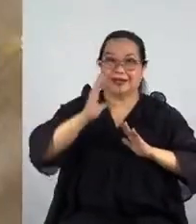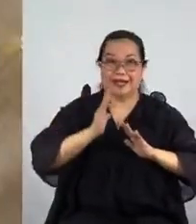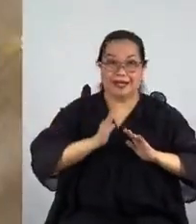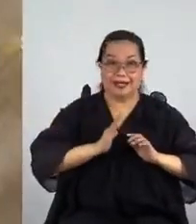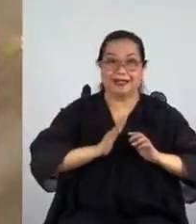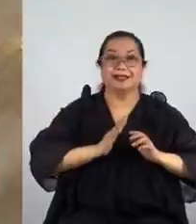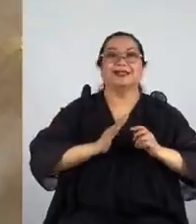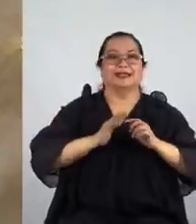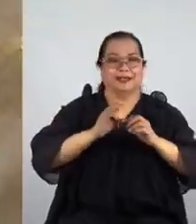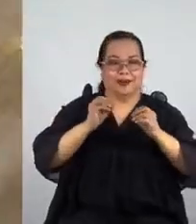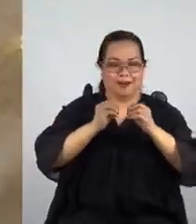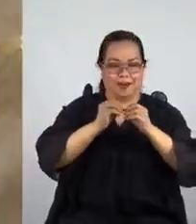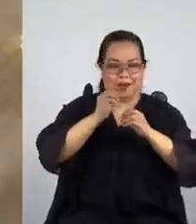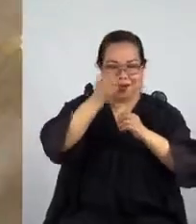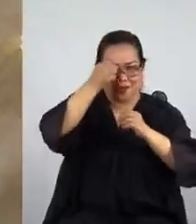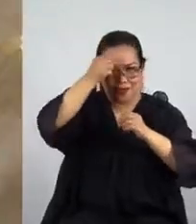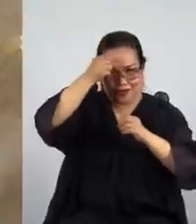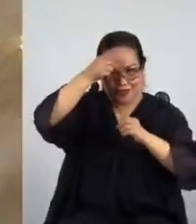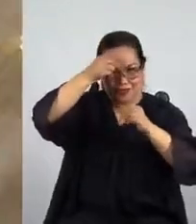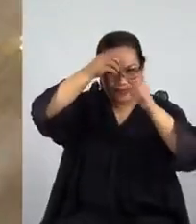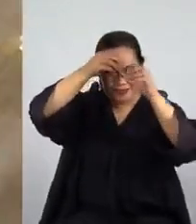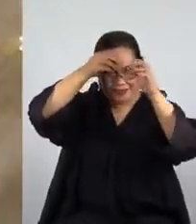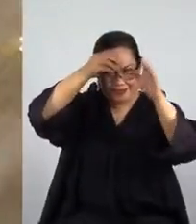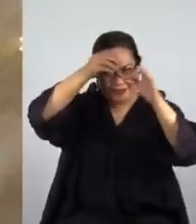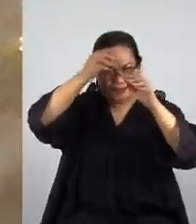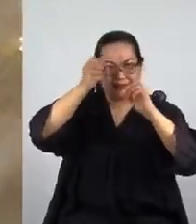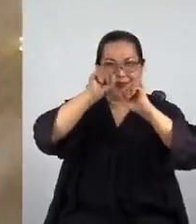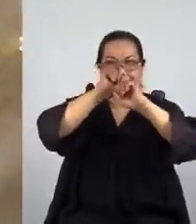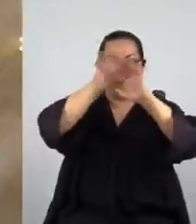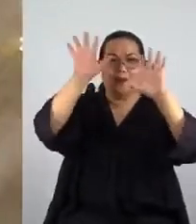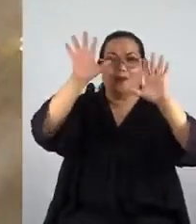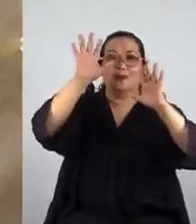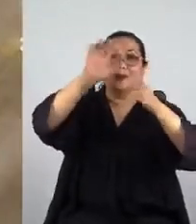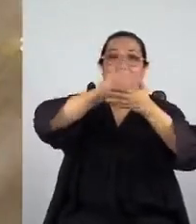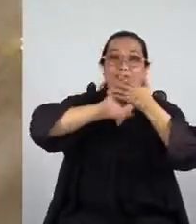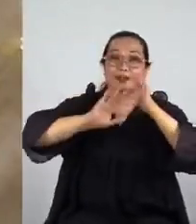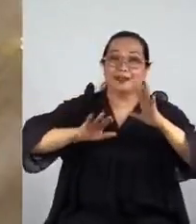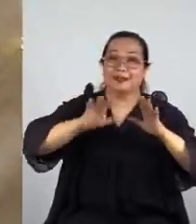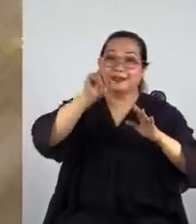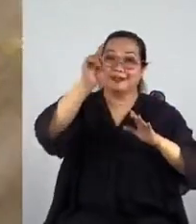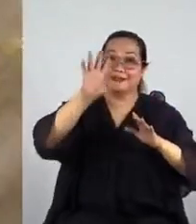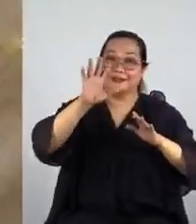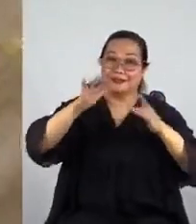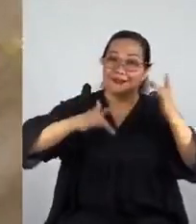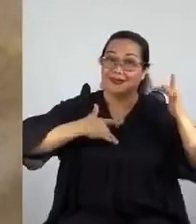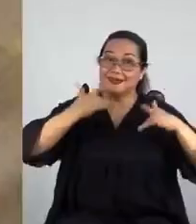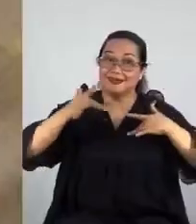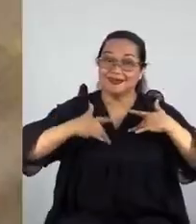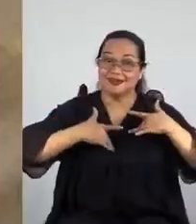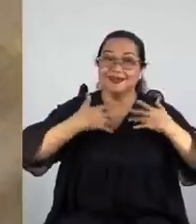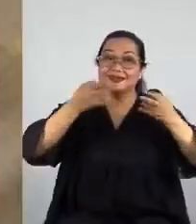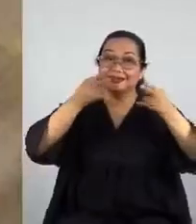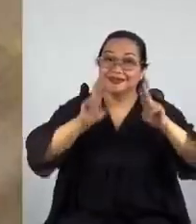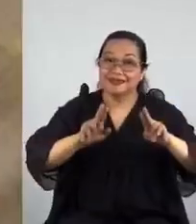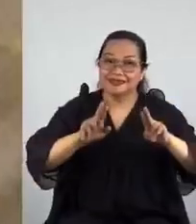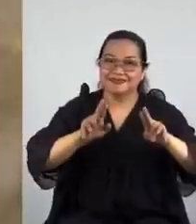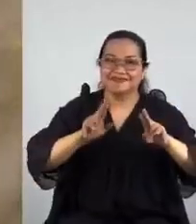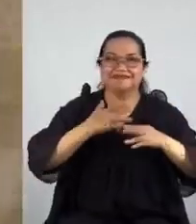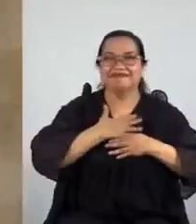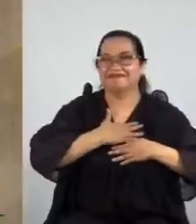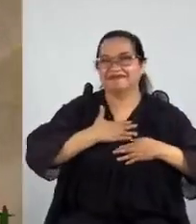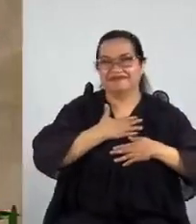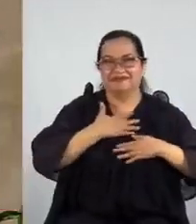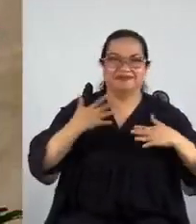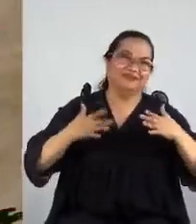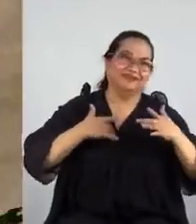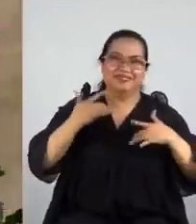surpasses understanding, the peace of God in Christ. Joy comes when we consider and delight in Jesus,